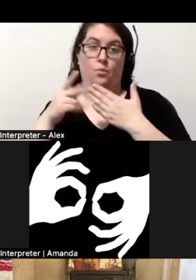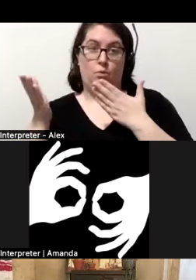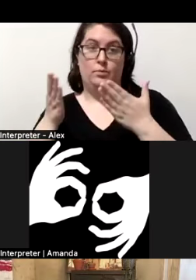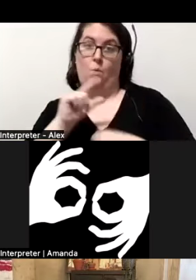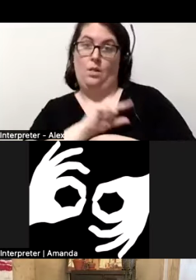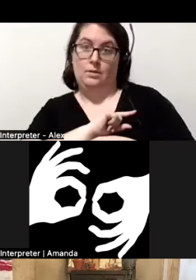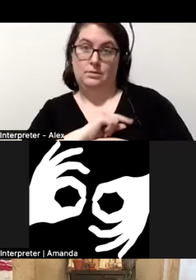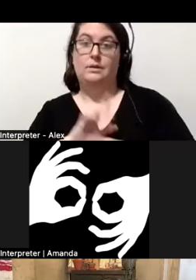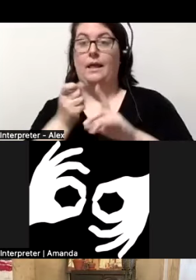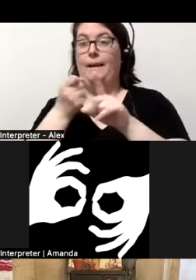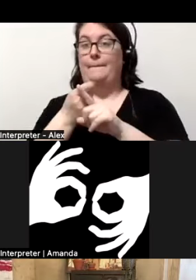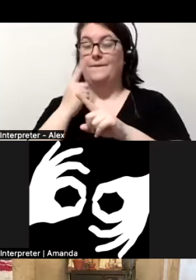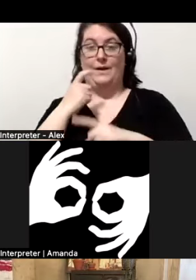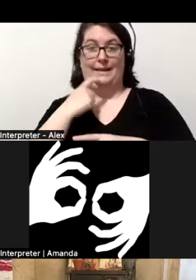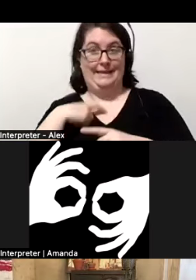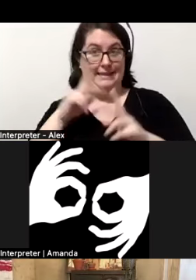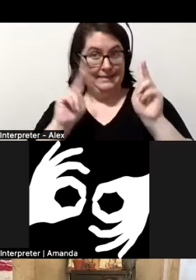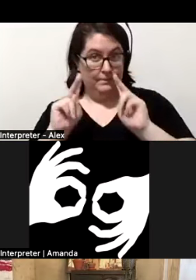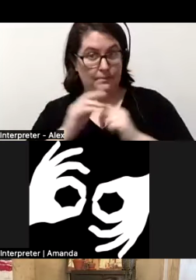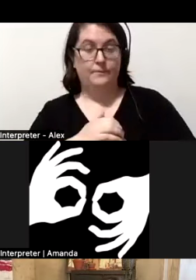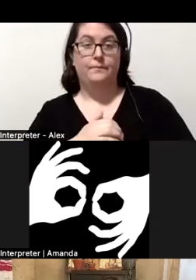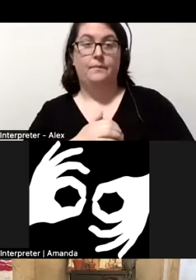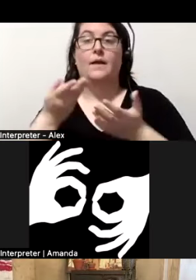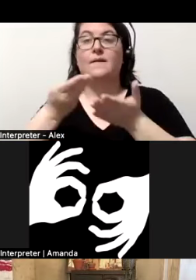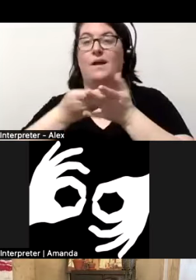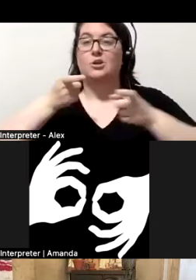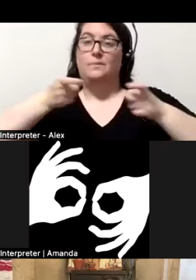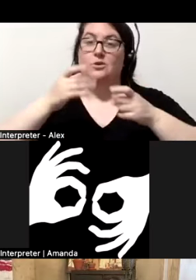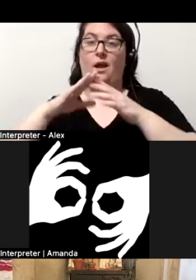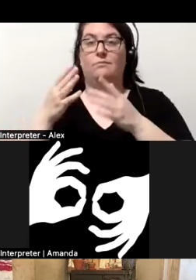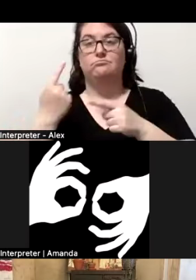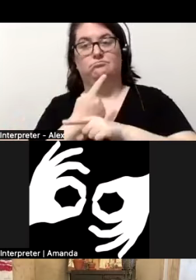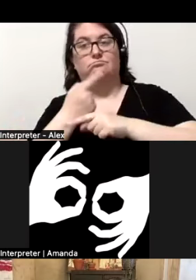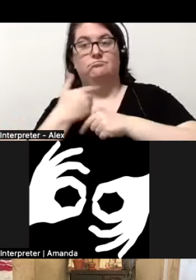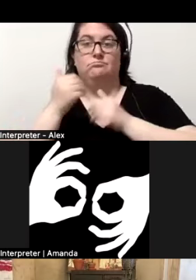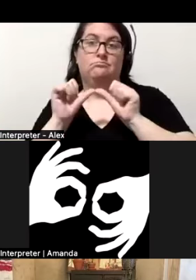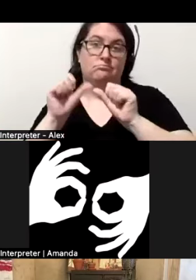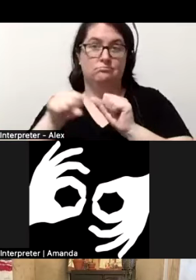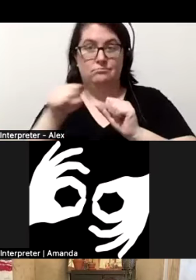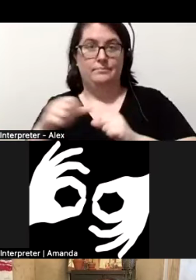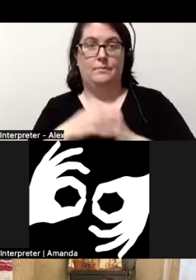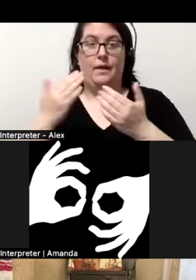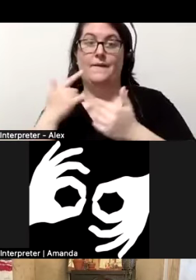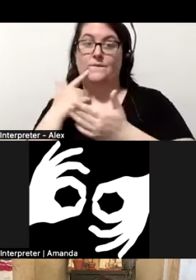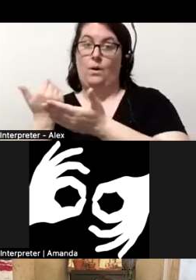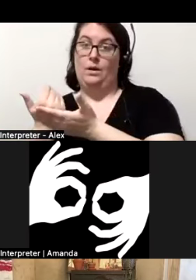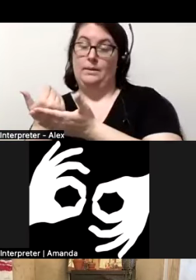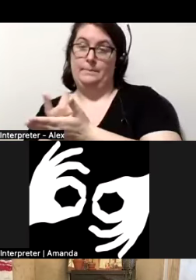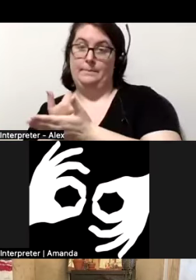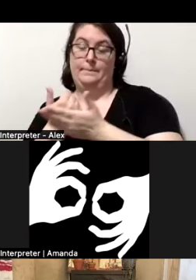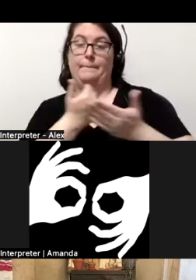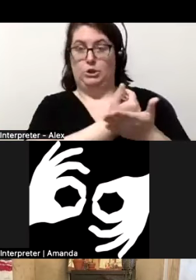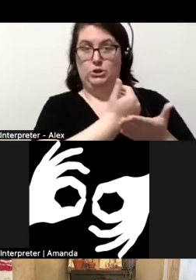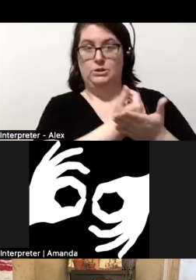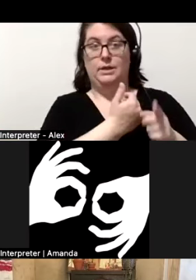to Kingston residents, and financial management and viability. And finally, under emerging festivals, we are looking at administration